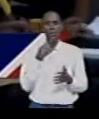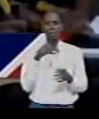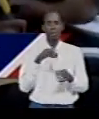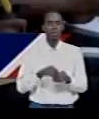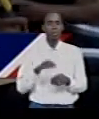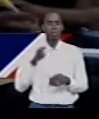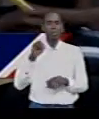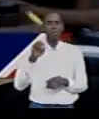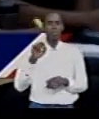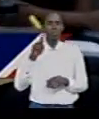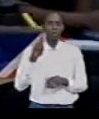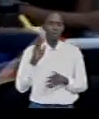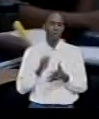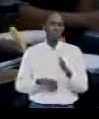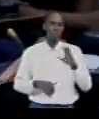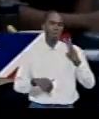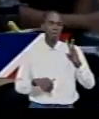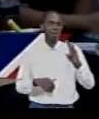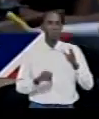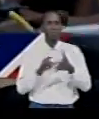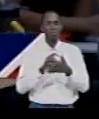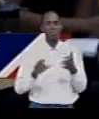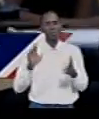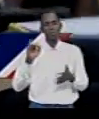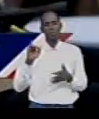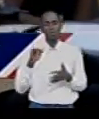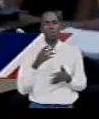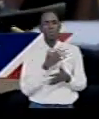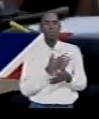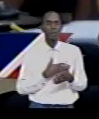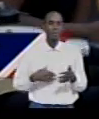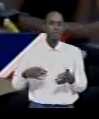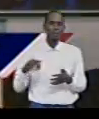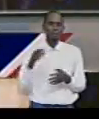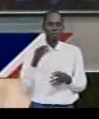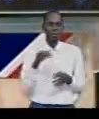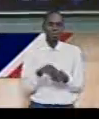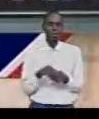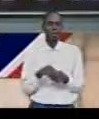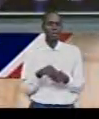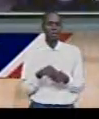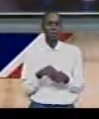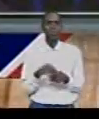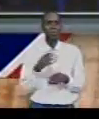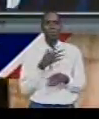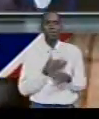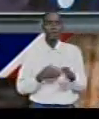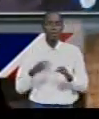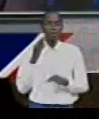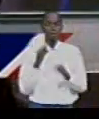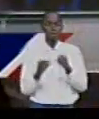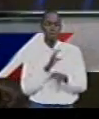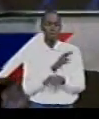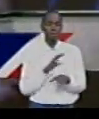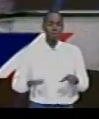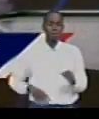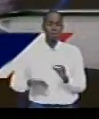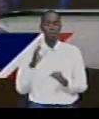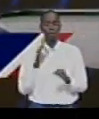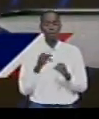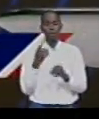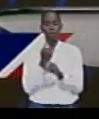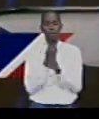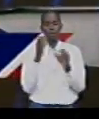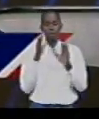in Mark chapter 16, verse 15, and he Christ, and he the Savior, and he the